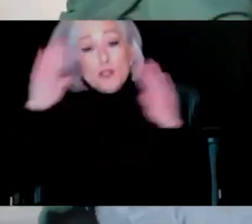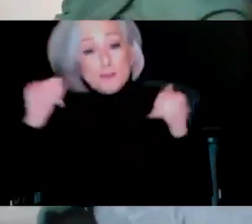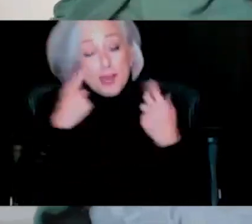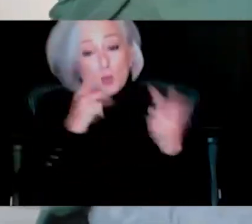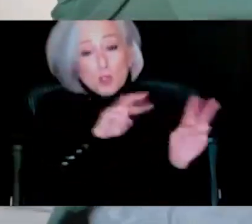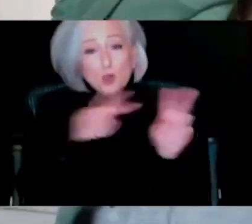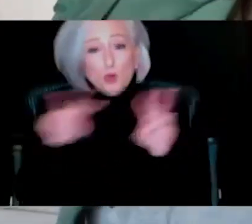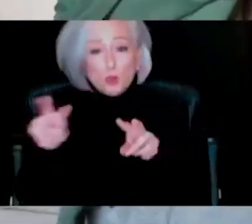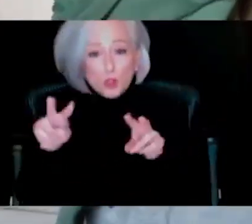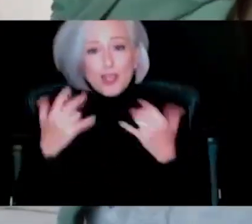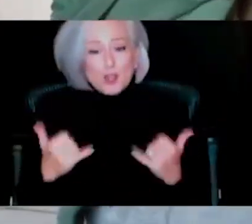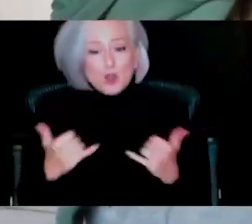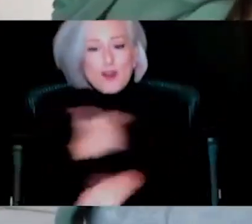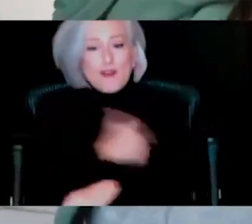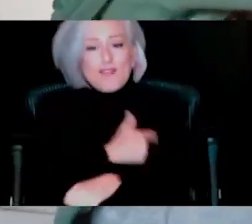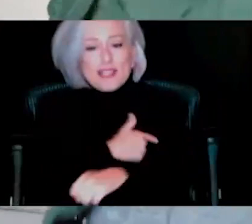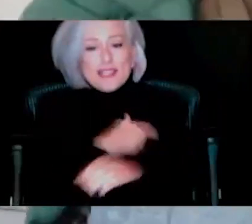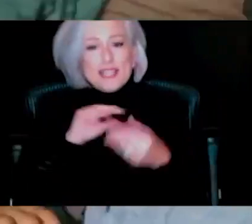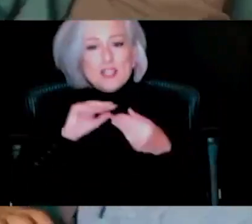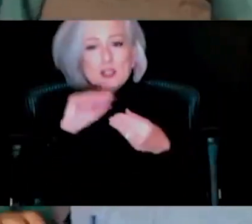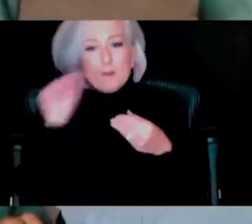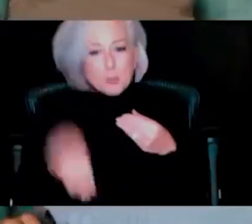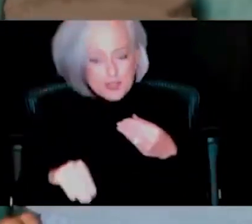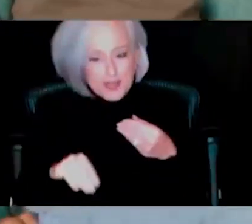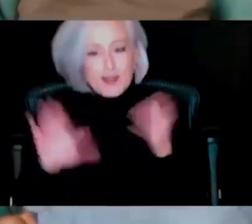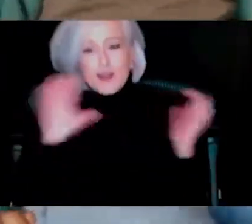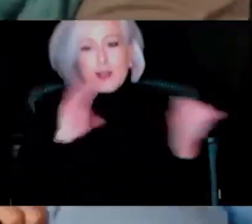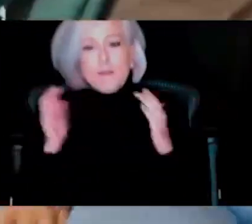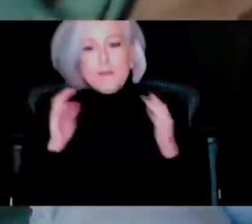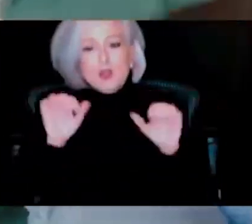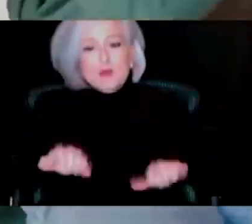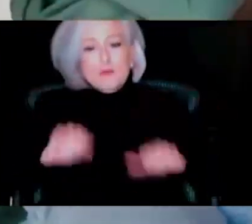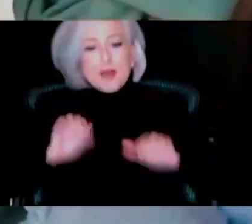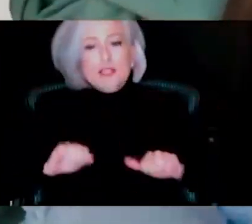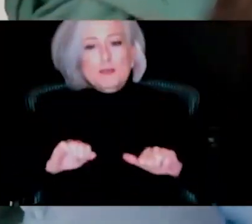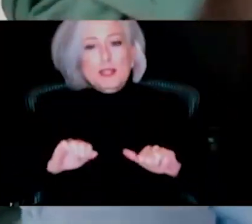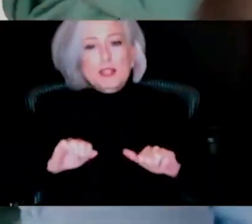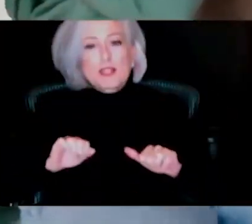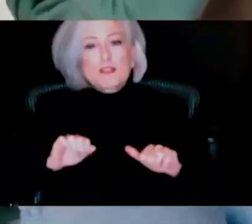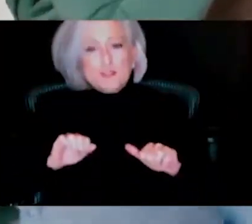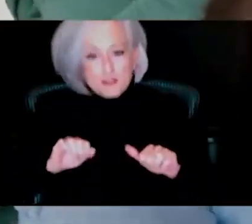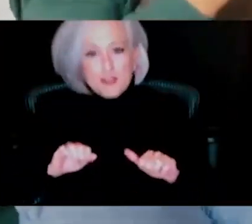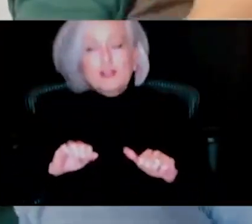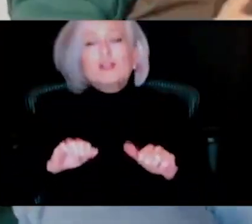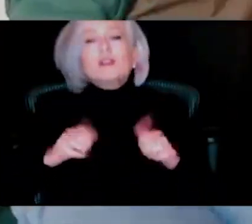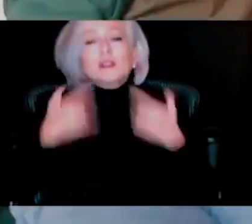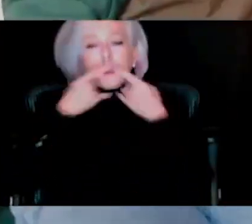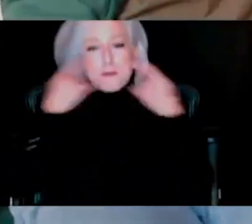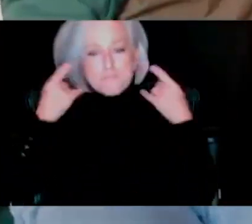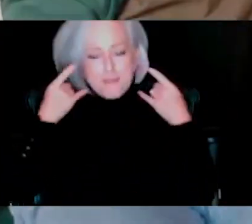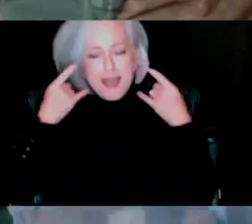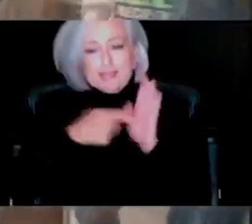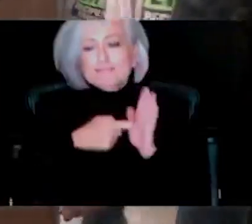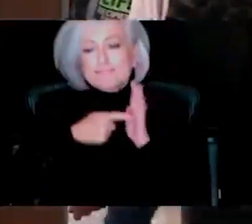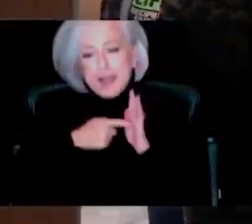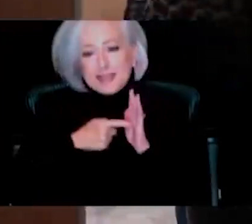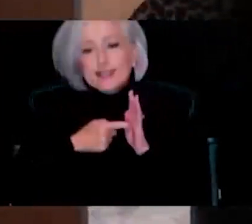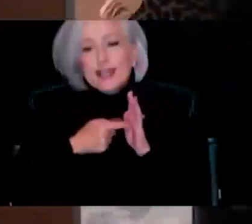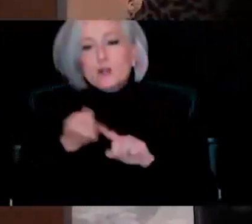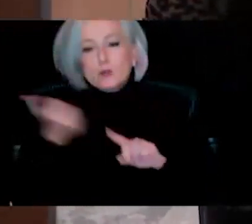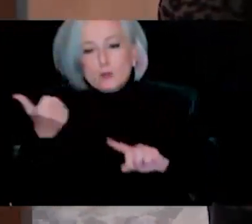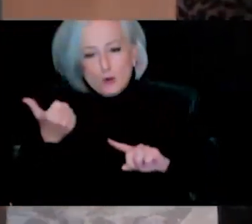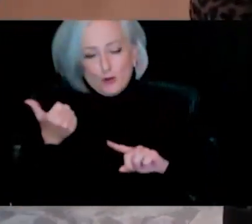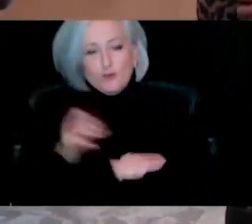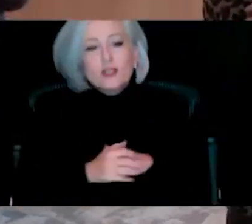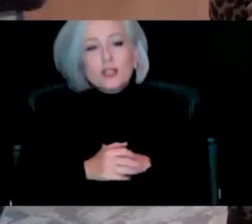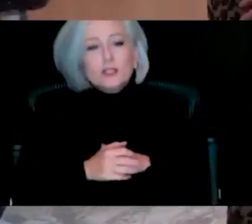current vaccination numbers up against the possibility of these lifted mask mandates. A lot of concerns about that. We'll run through all